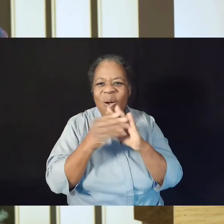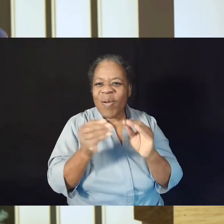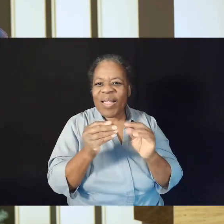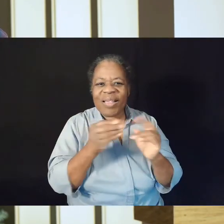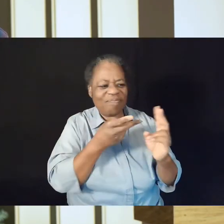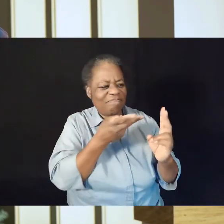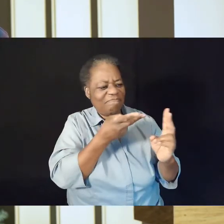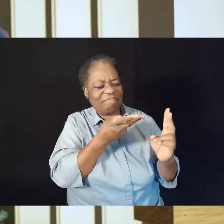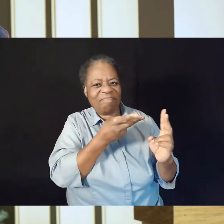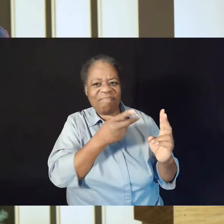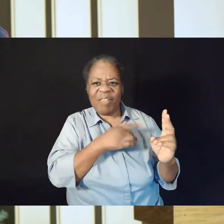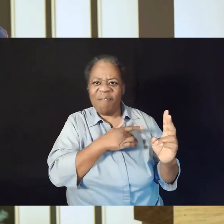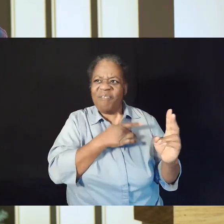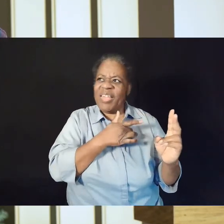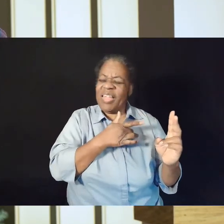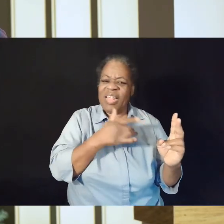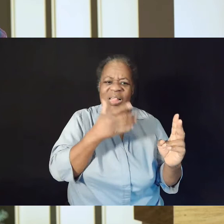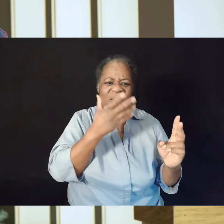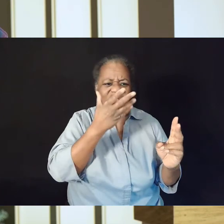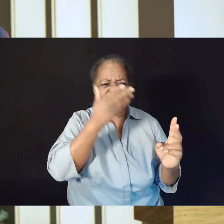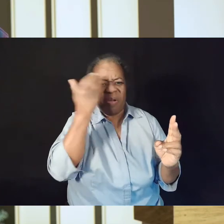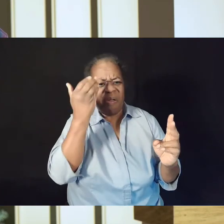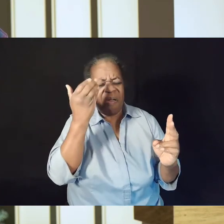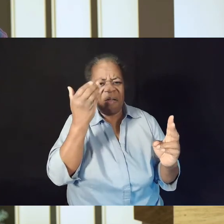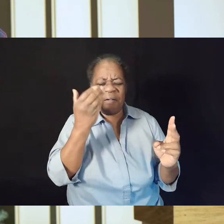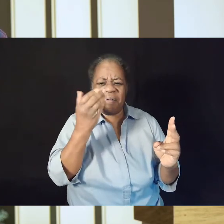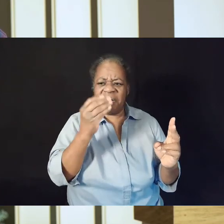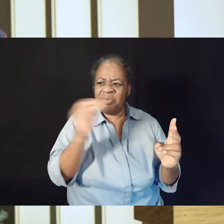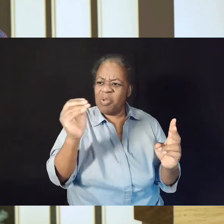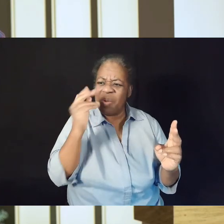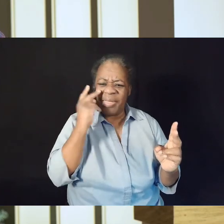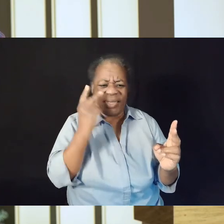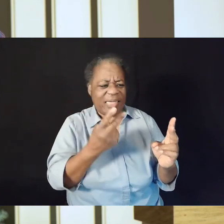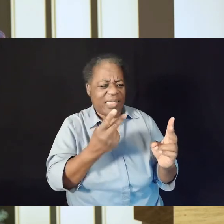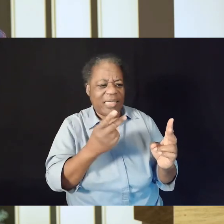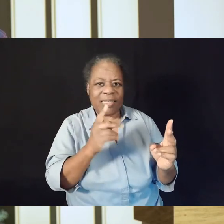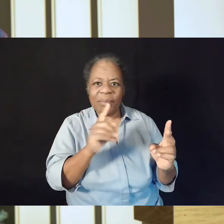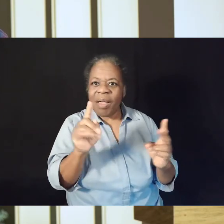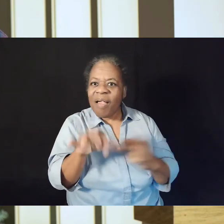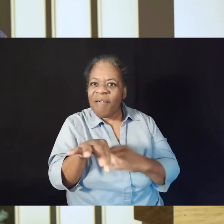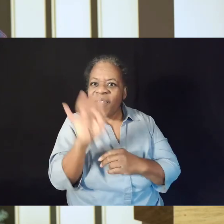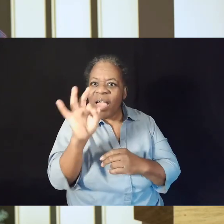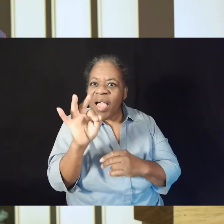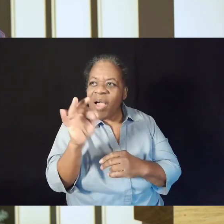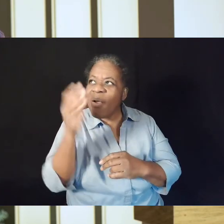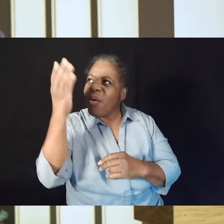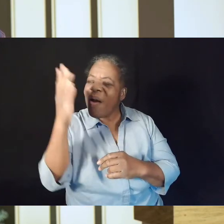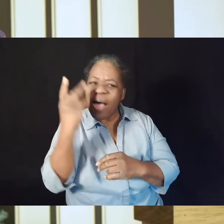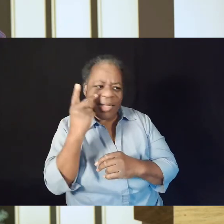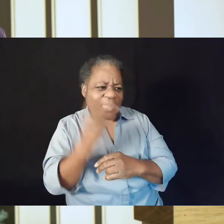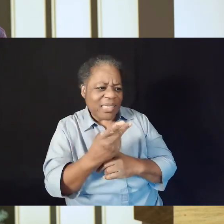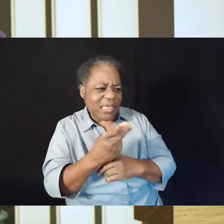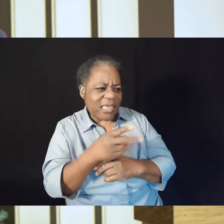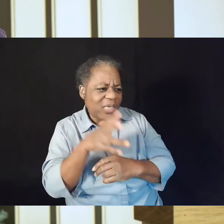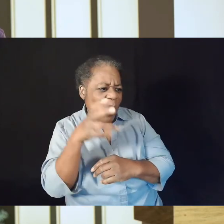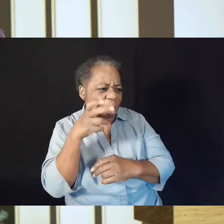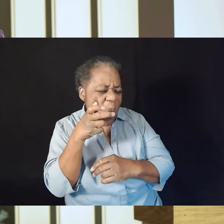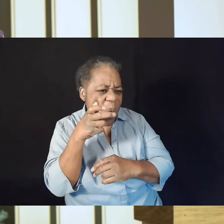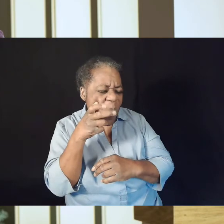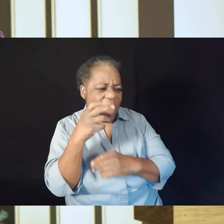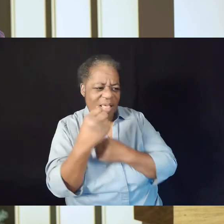feel forgotten and overlooked, suddenly discovering they were seen and heard and